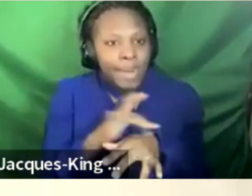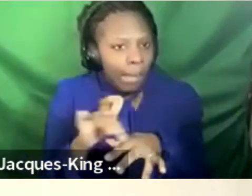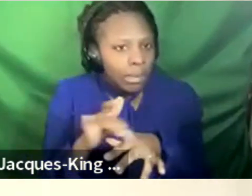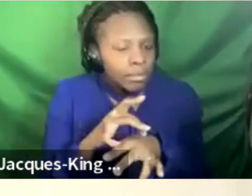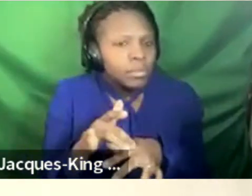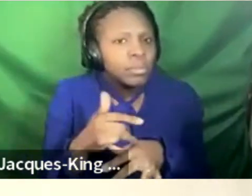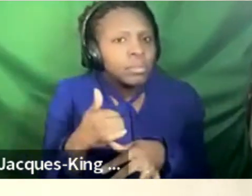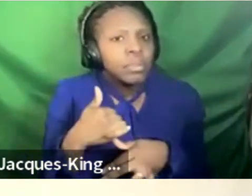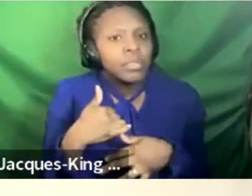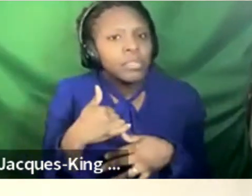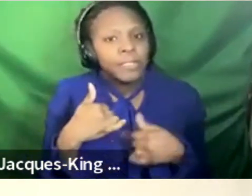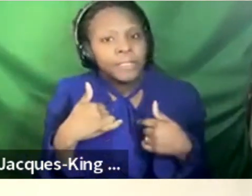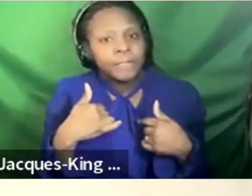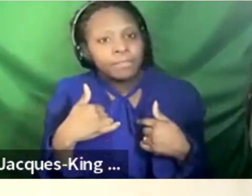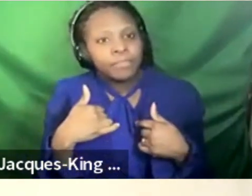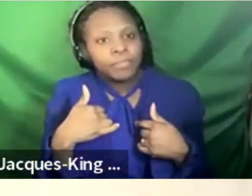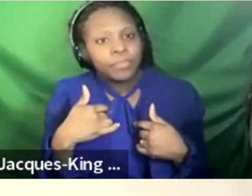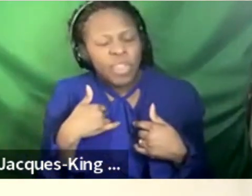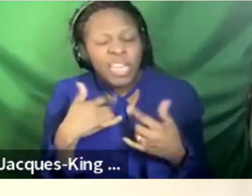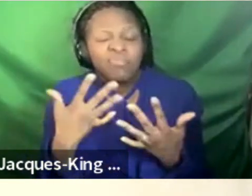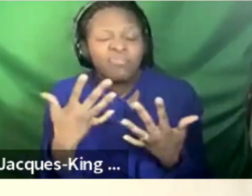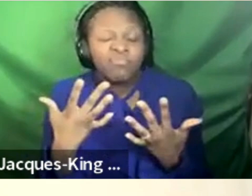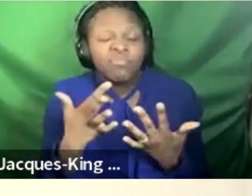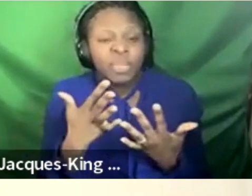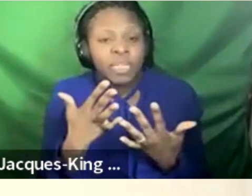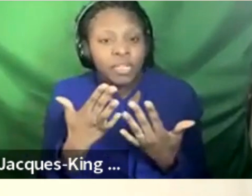Shakespeare plays. I've seen,